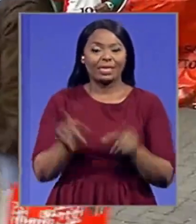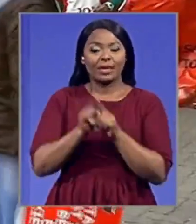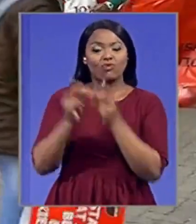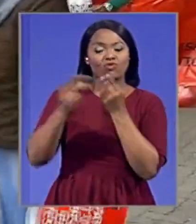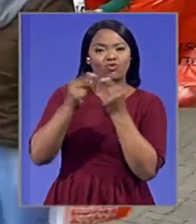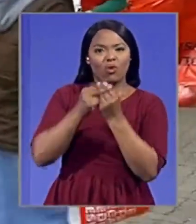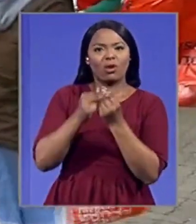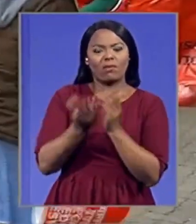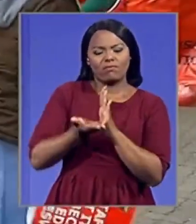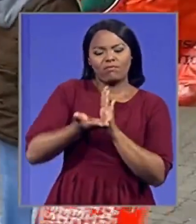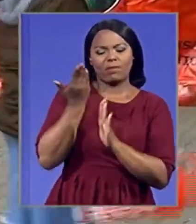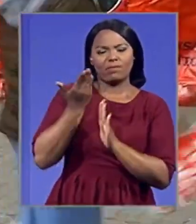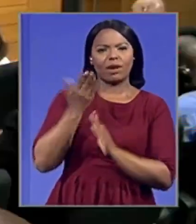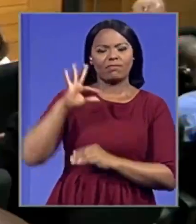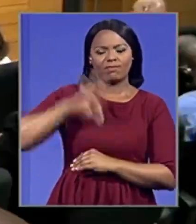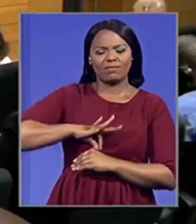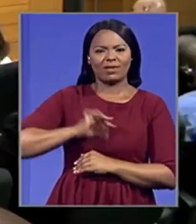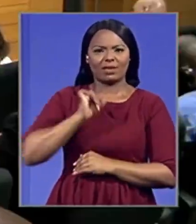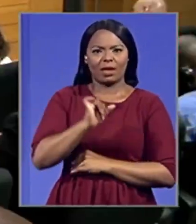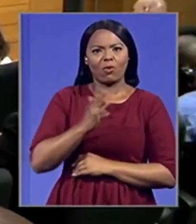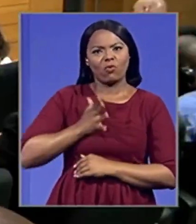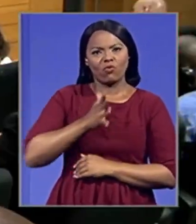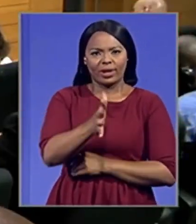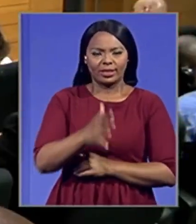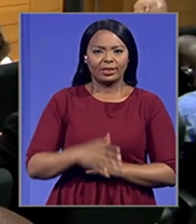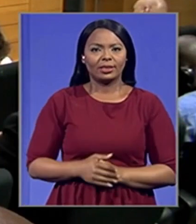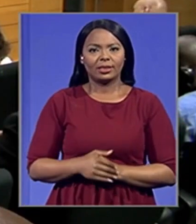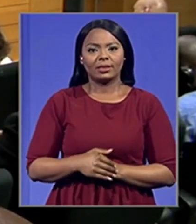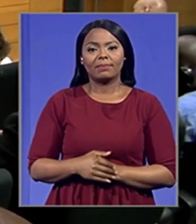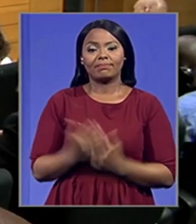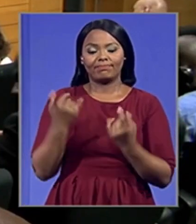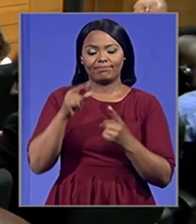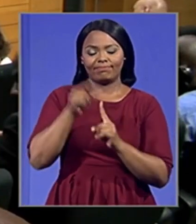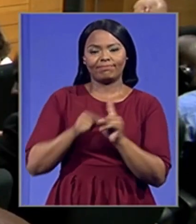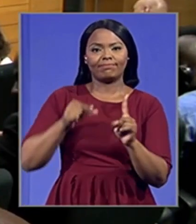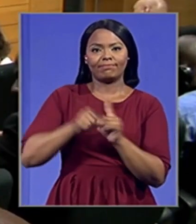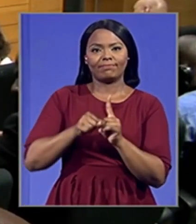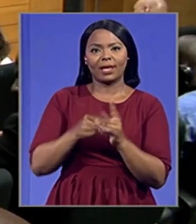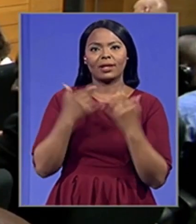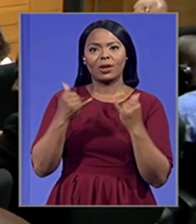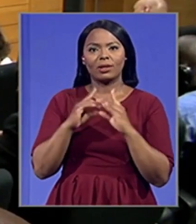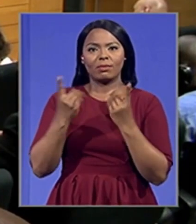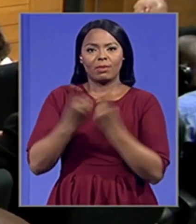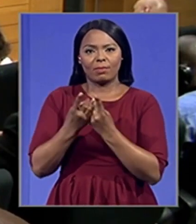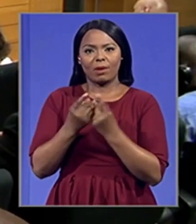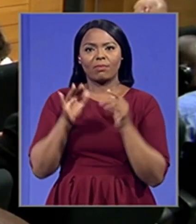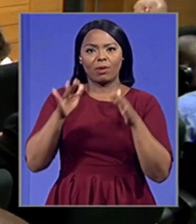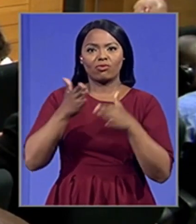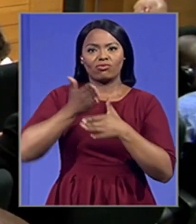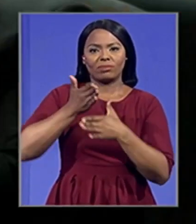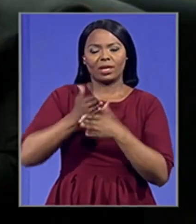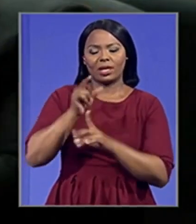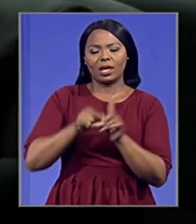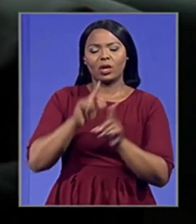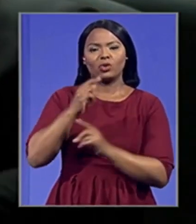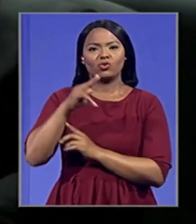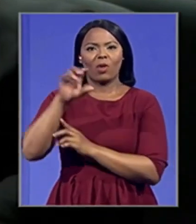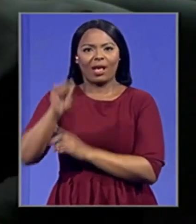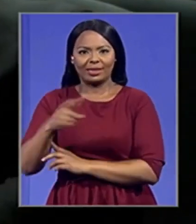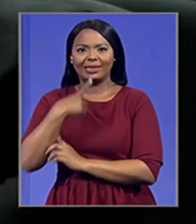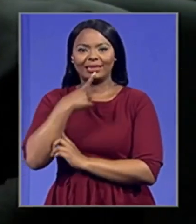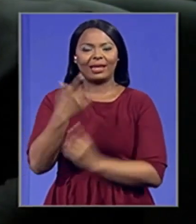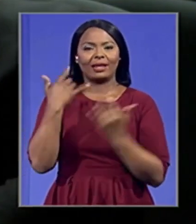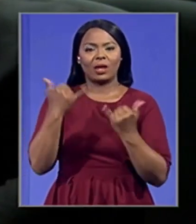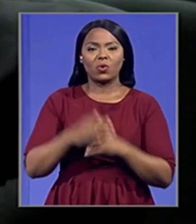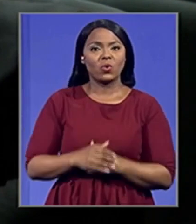tsona di batla nyollelo e hodimo ya meputso. Letona la nakwana lefapheng la ditshebeletso tsa setjhaba le tsamaiso thula senqesi le